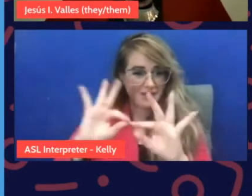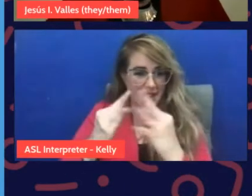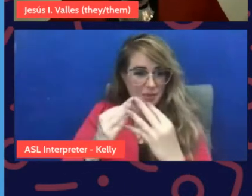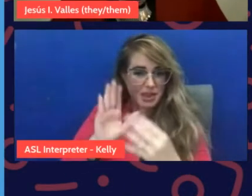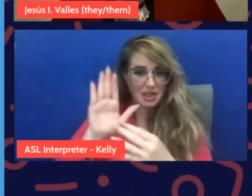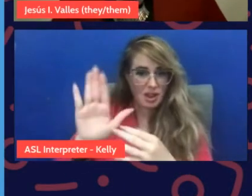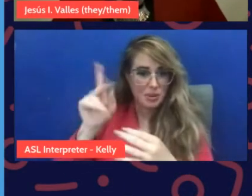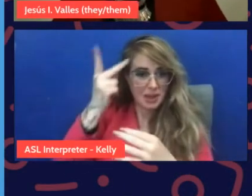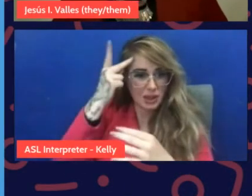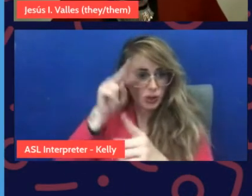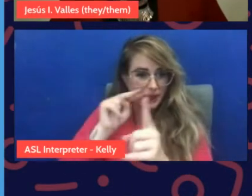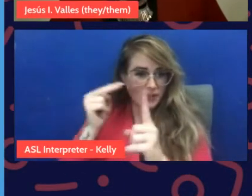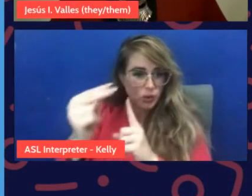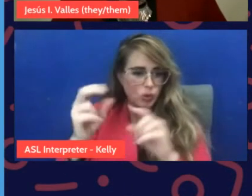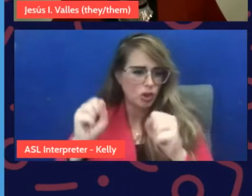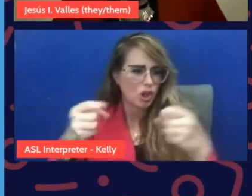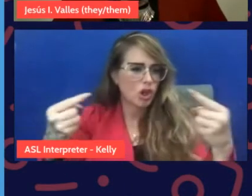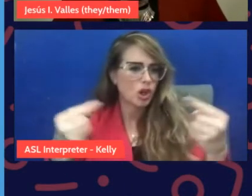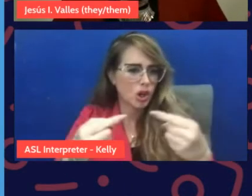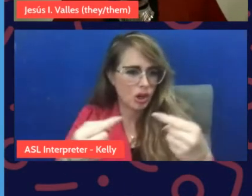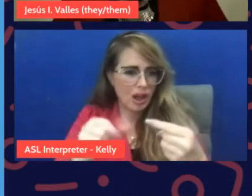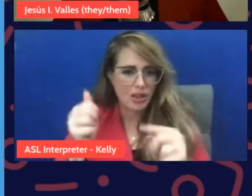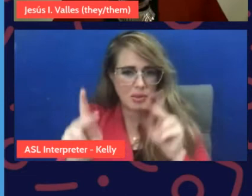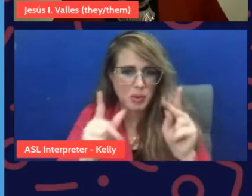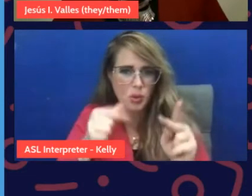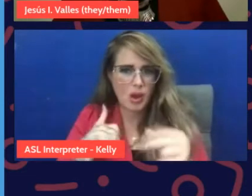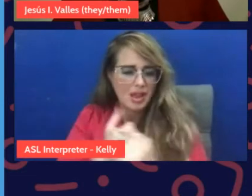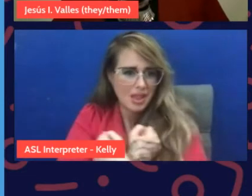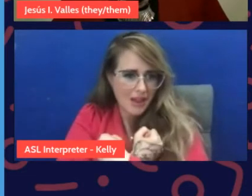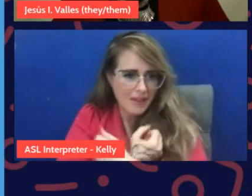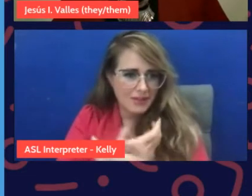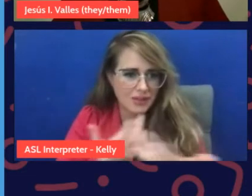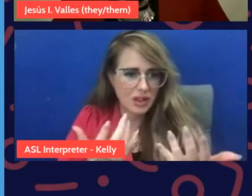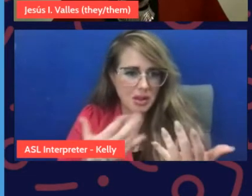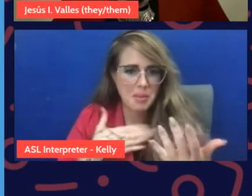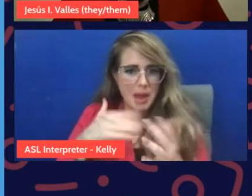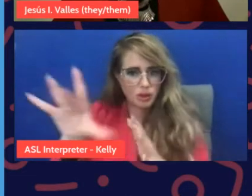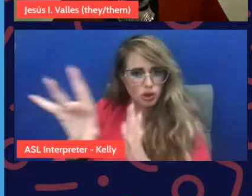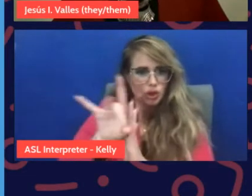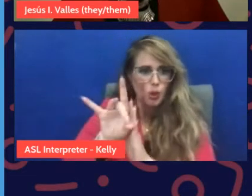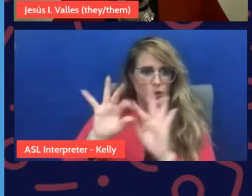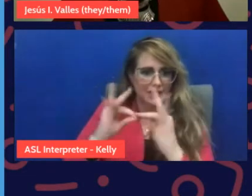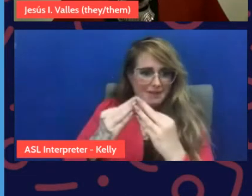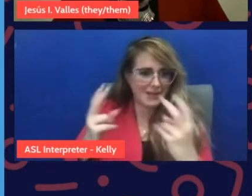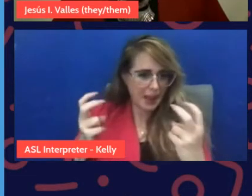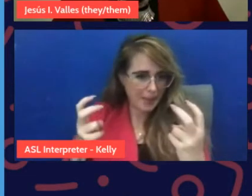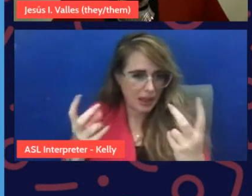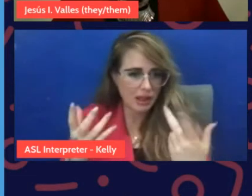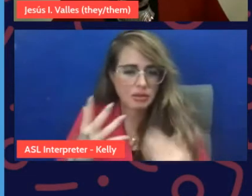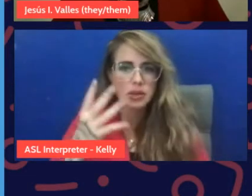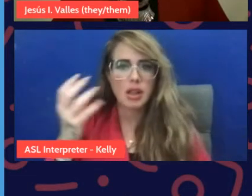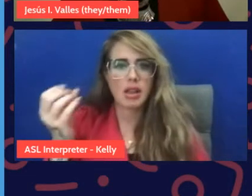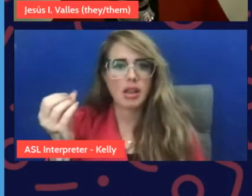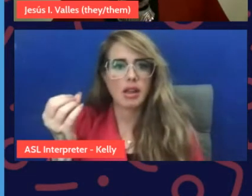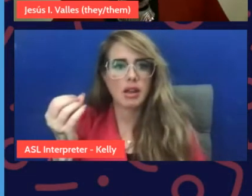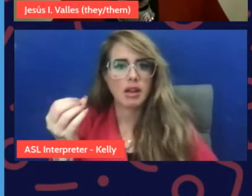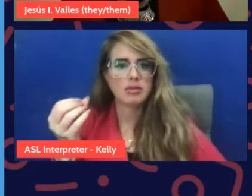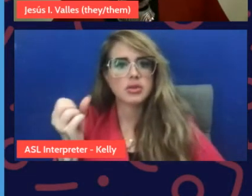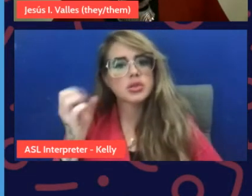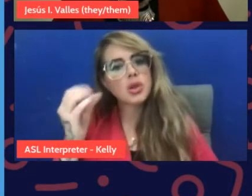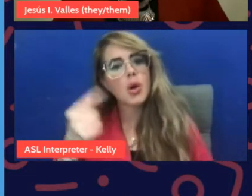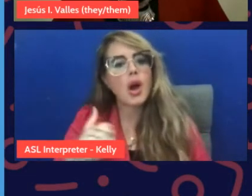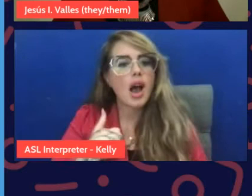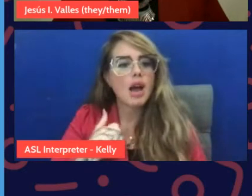that could harm people that I love, my chosen family. And so